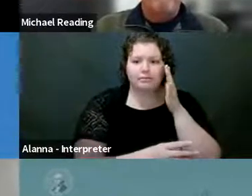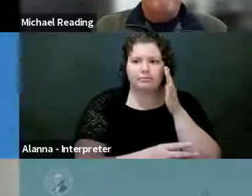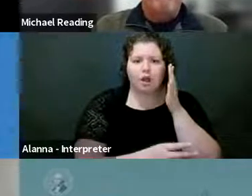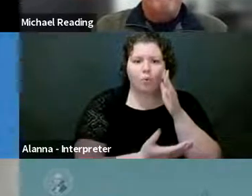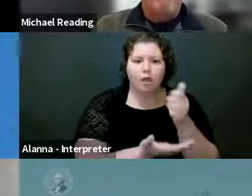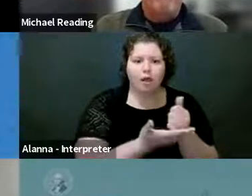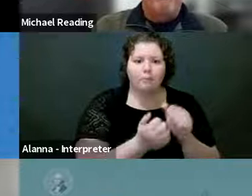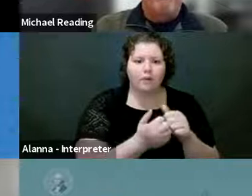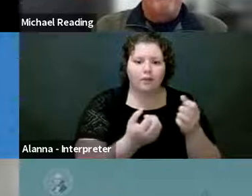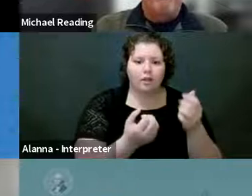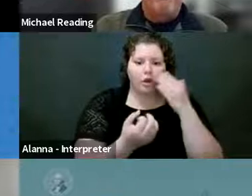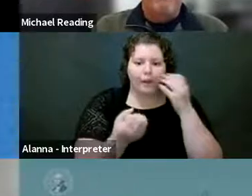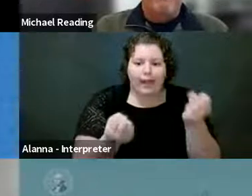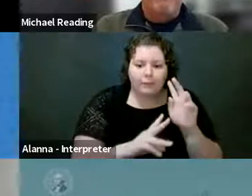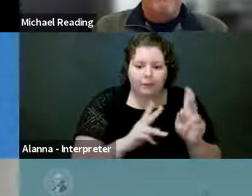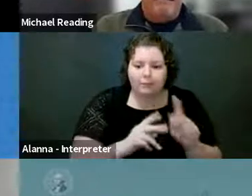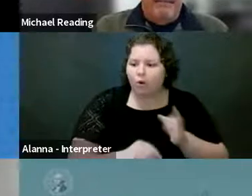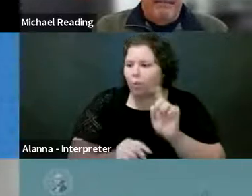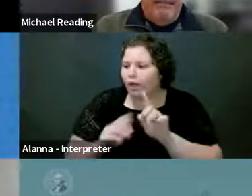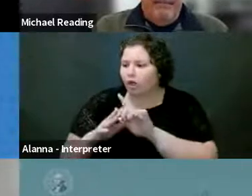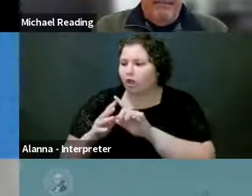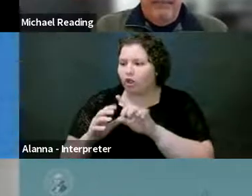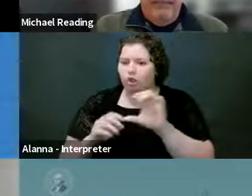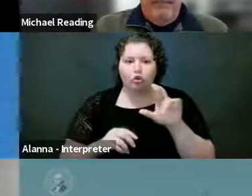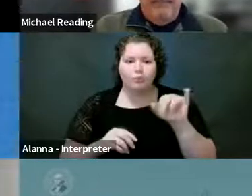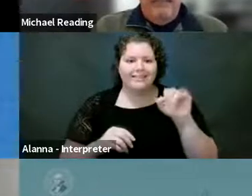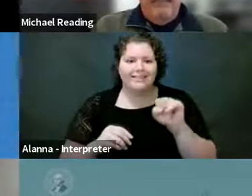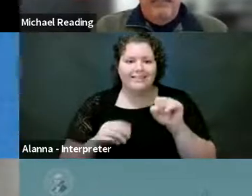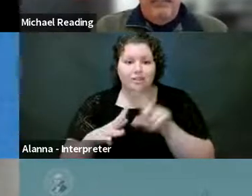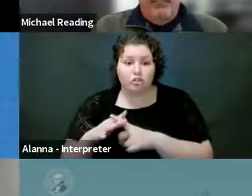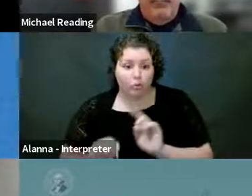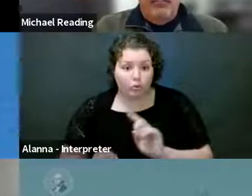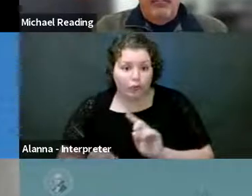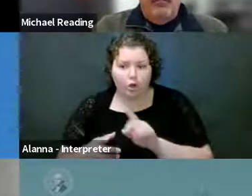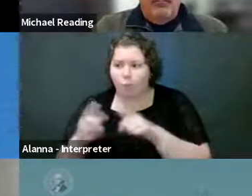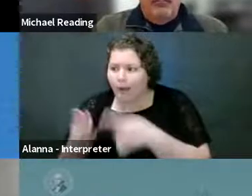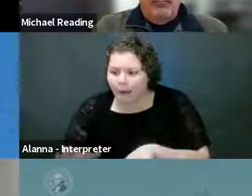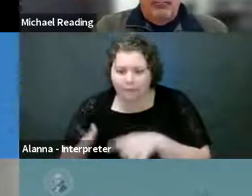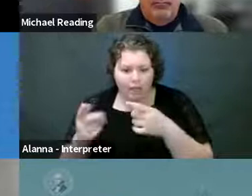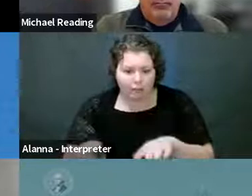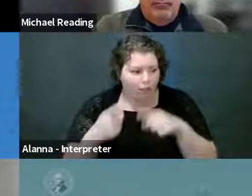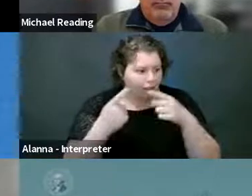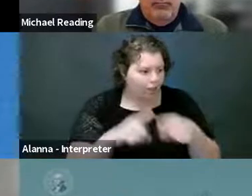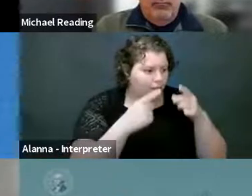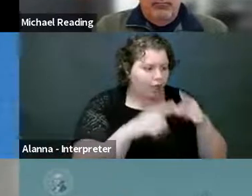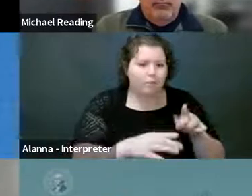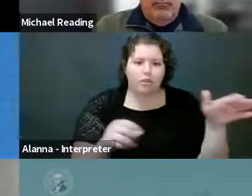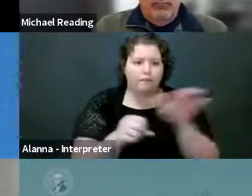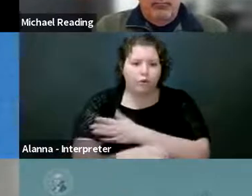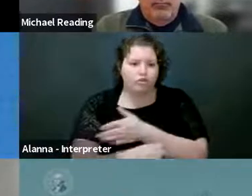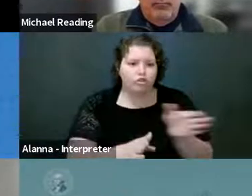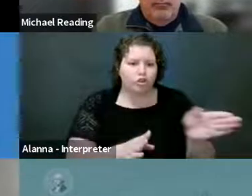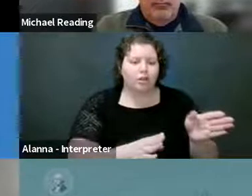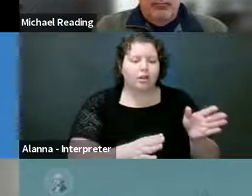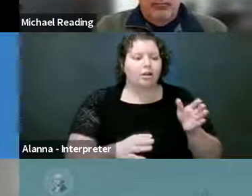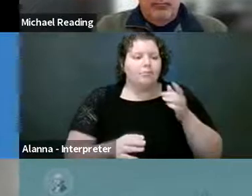health end, and where does crisis start? Just that we need to take a step back and look more holistically. So